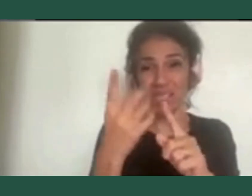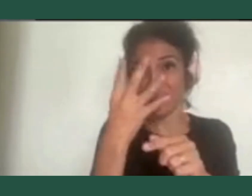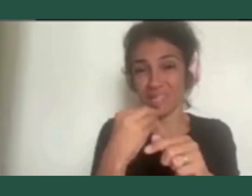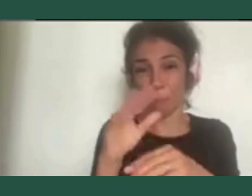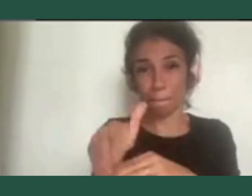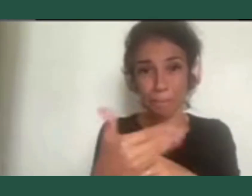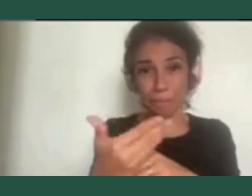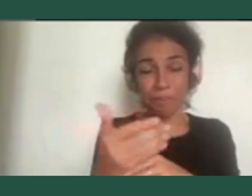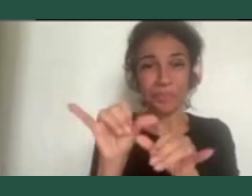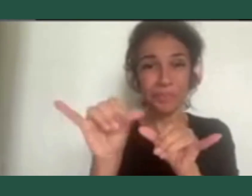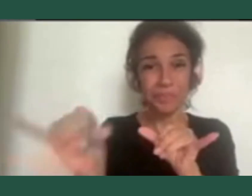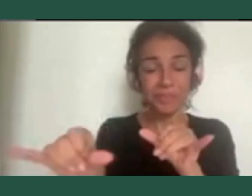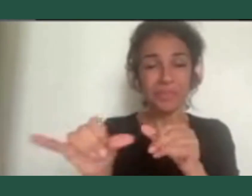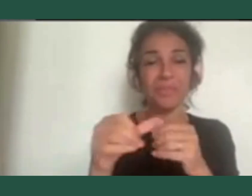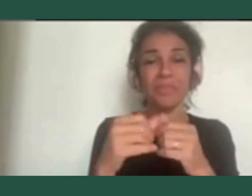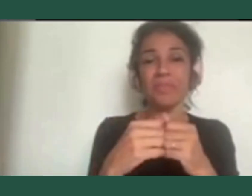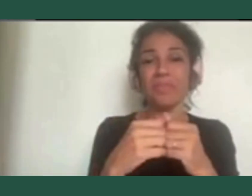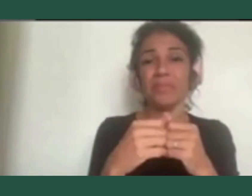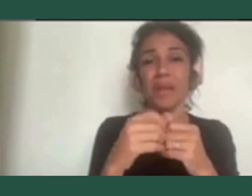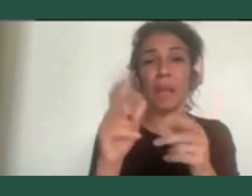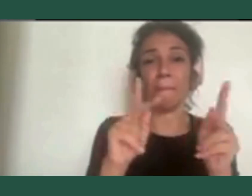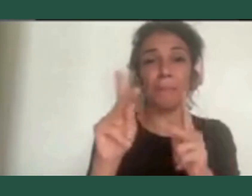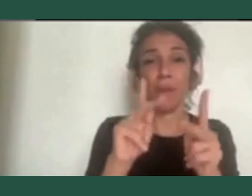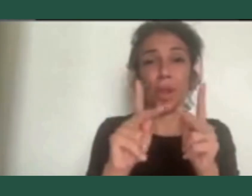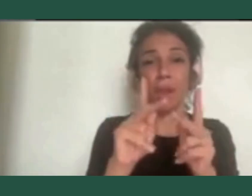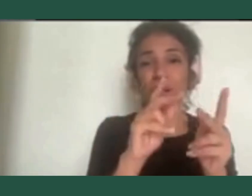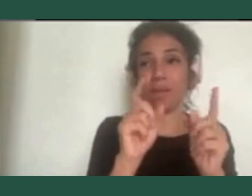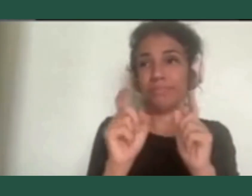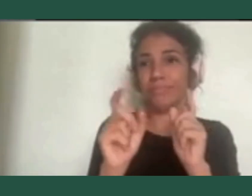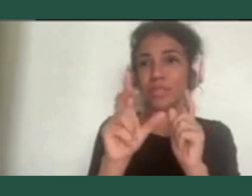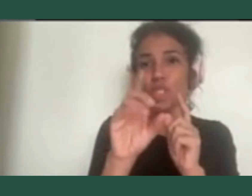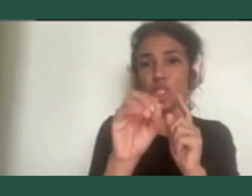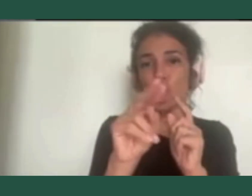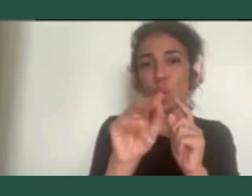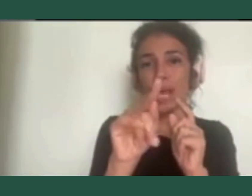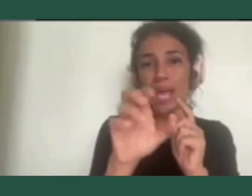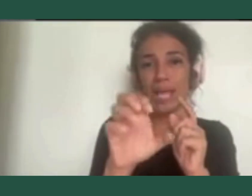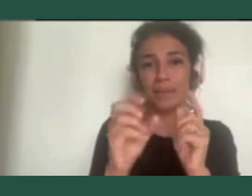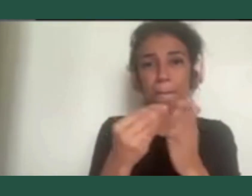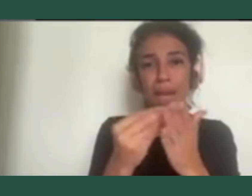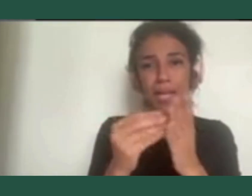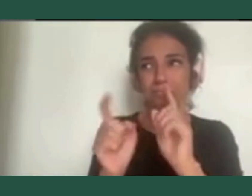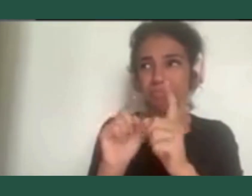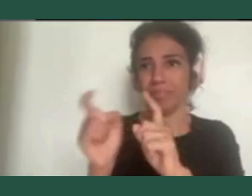have donations just for us to have clothing, and slowly put our lives back together.